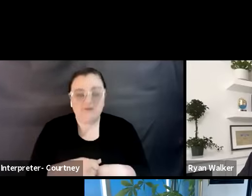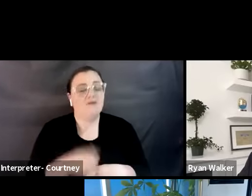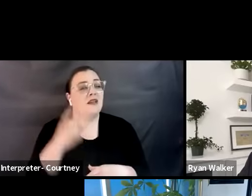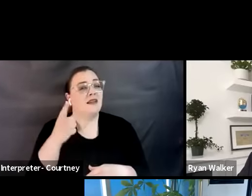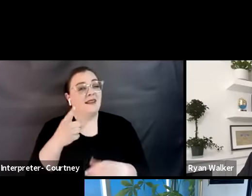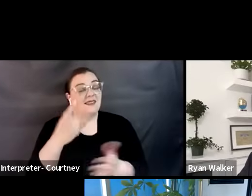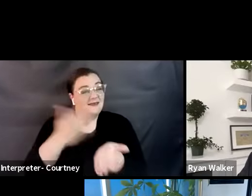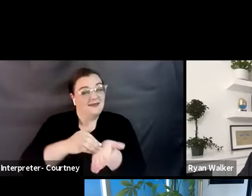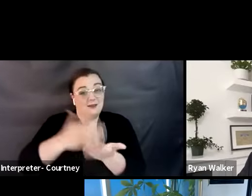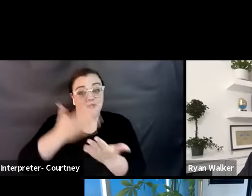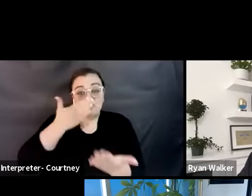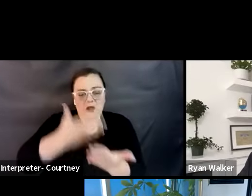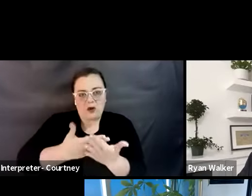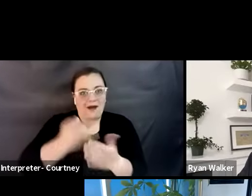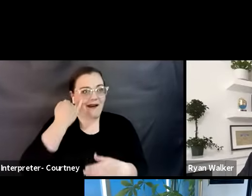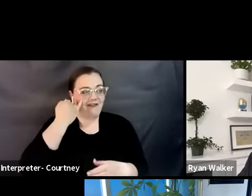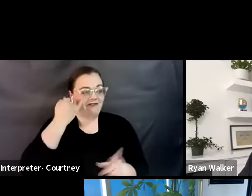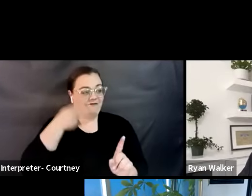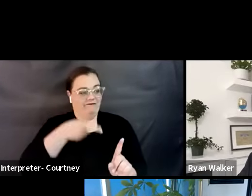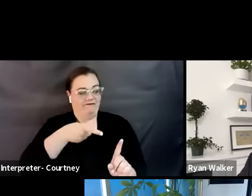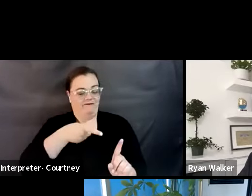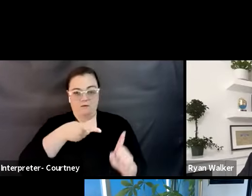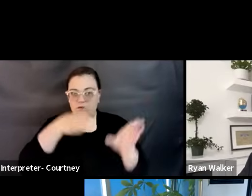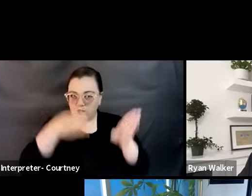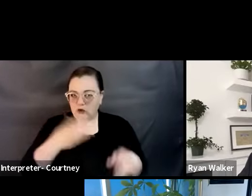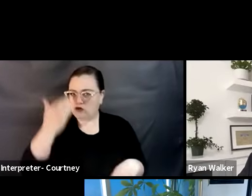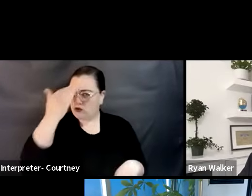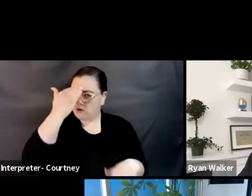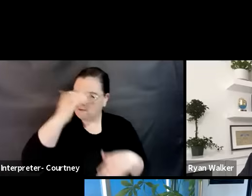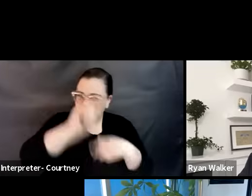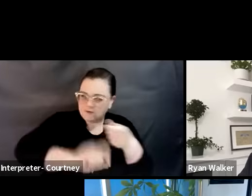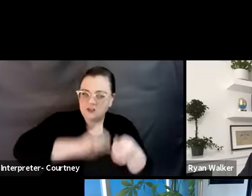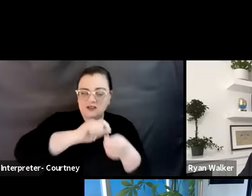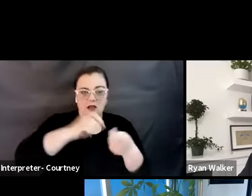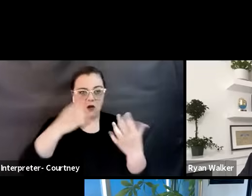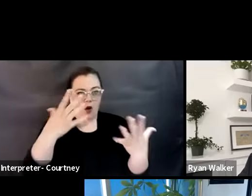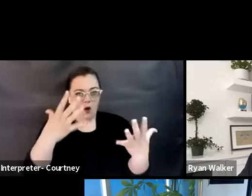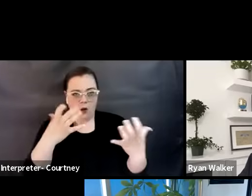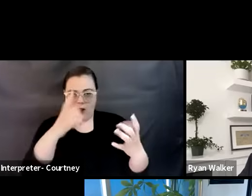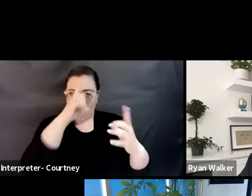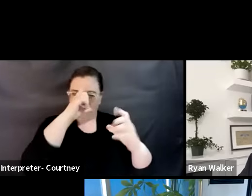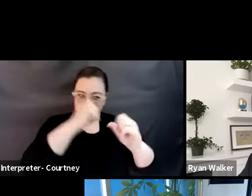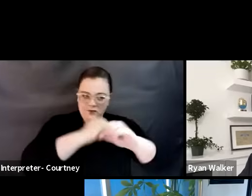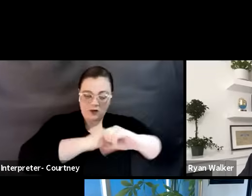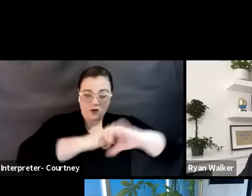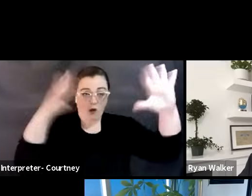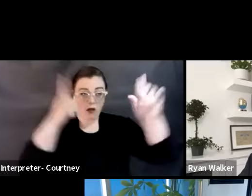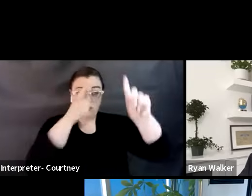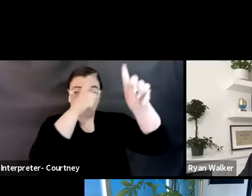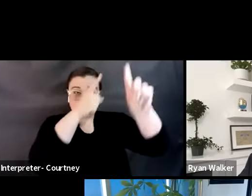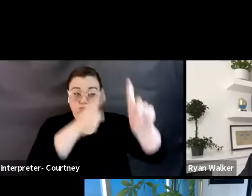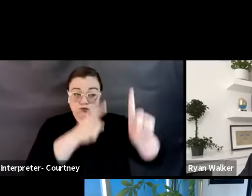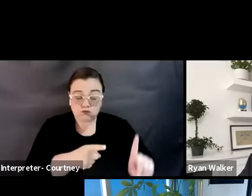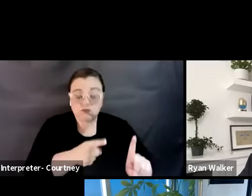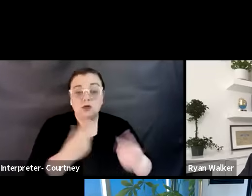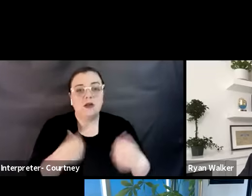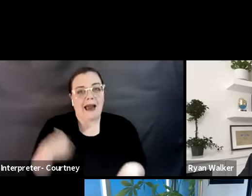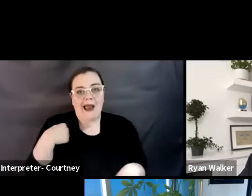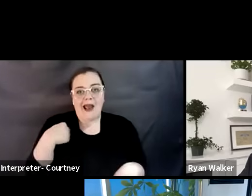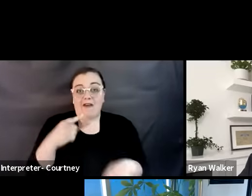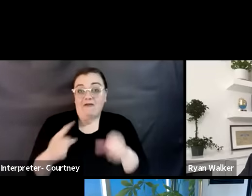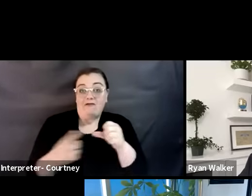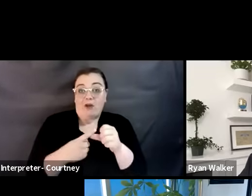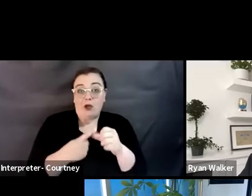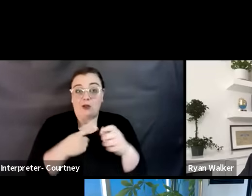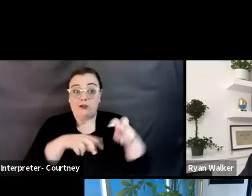when somebody knows what they want. They have a clear idea of what their career trajectory is. I always like to sit down and the first question I